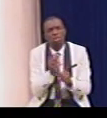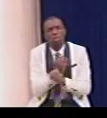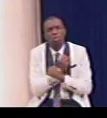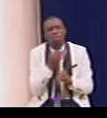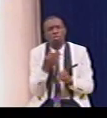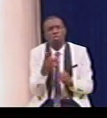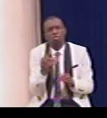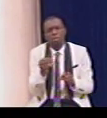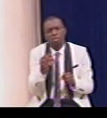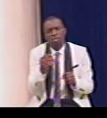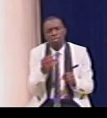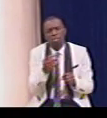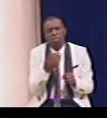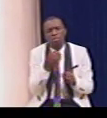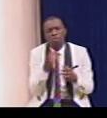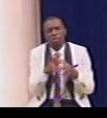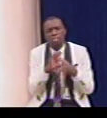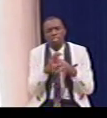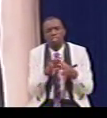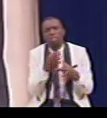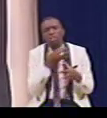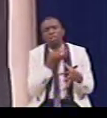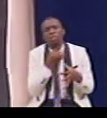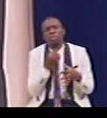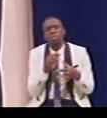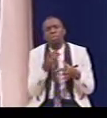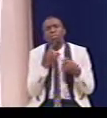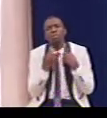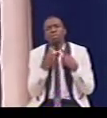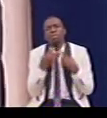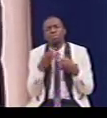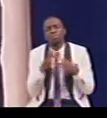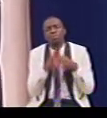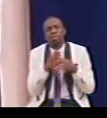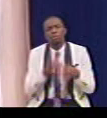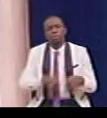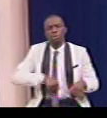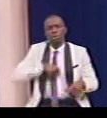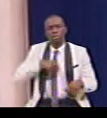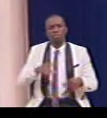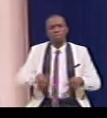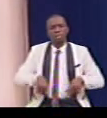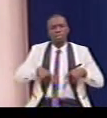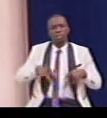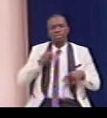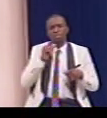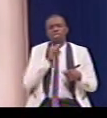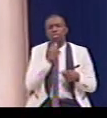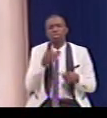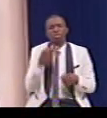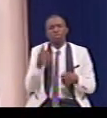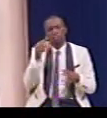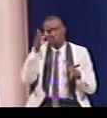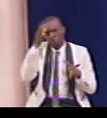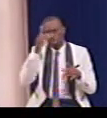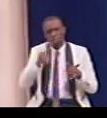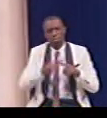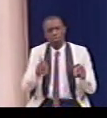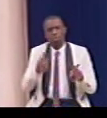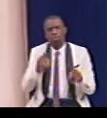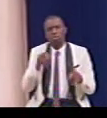life is not of the father but of the world and the world passes away the fashion is passing away